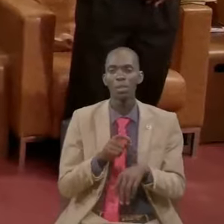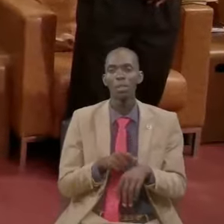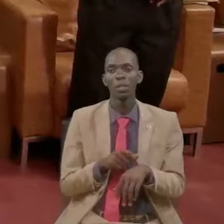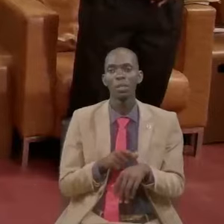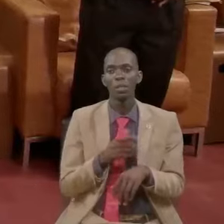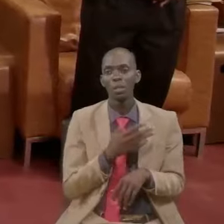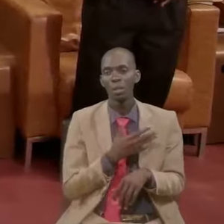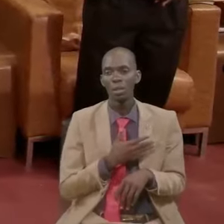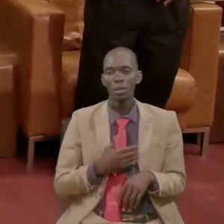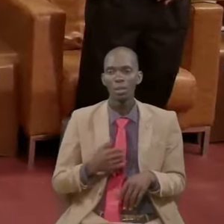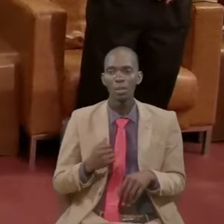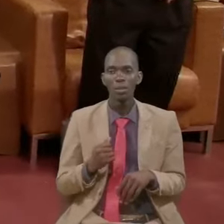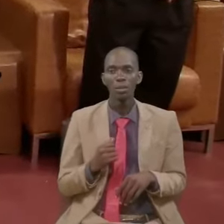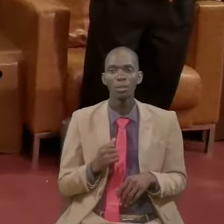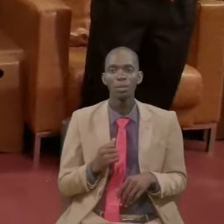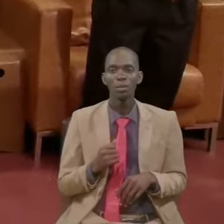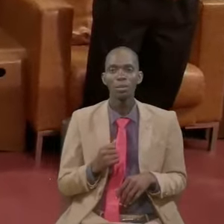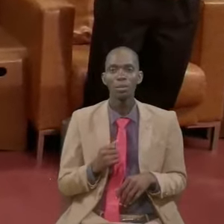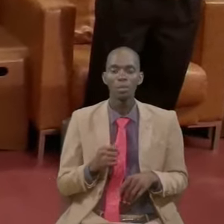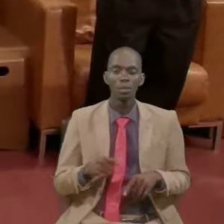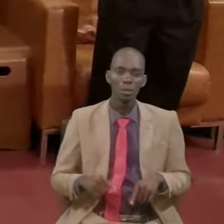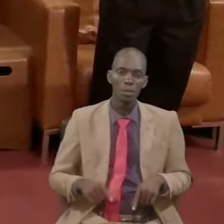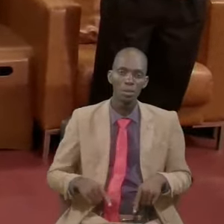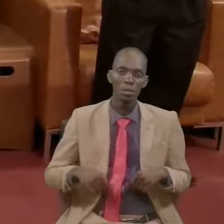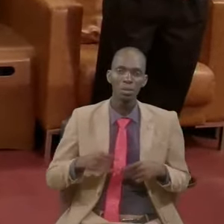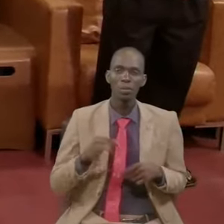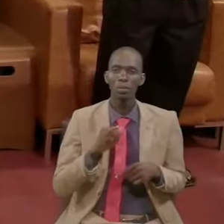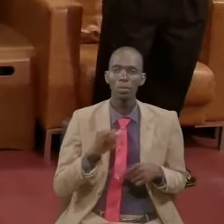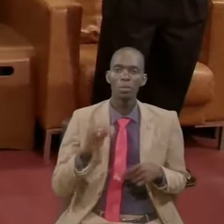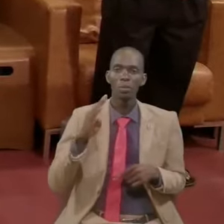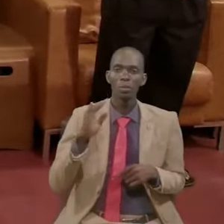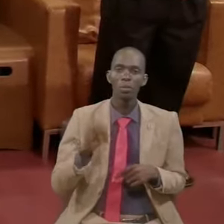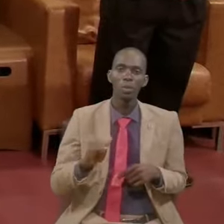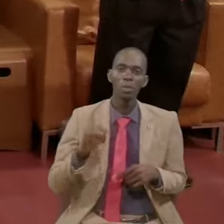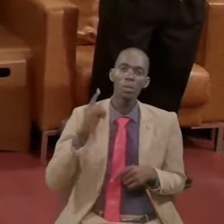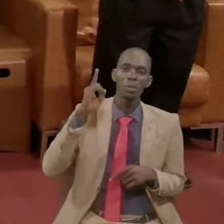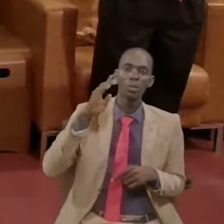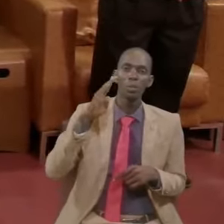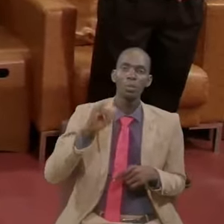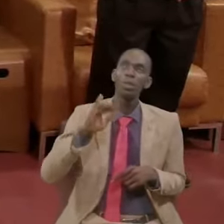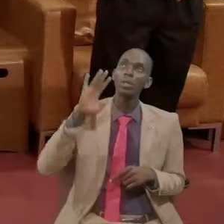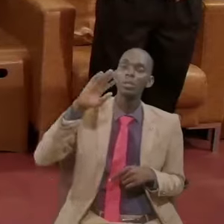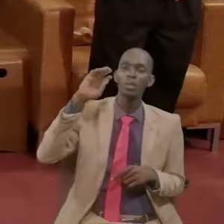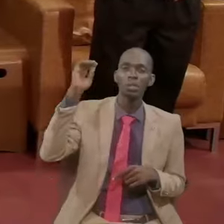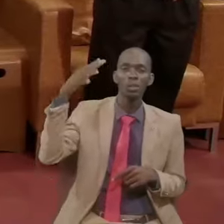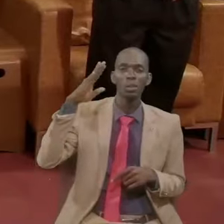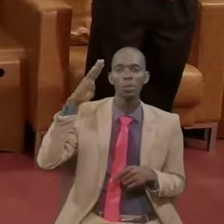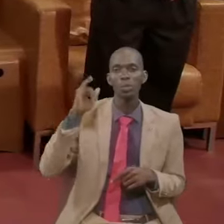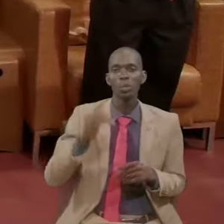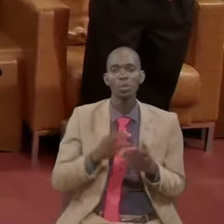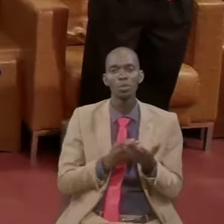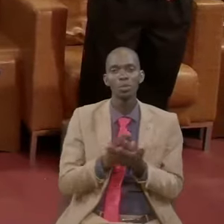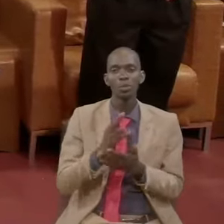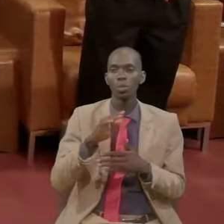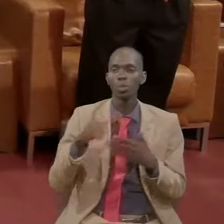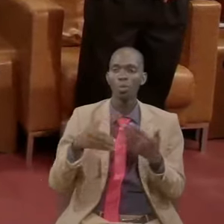and living by him, by his grace, by his truth all the